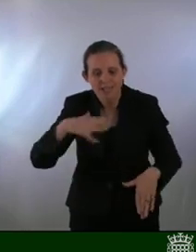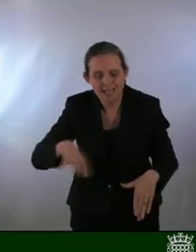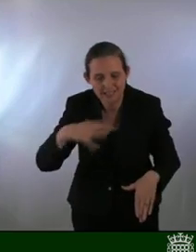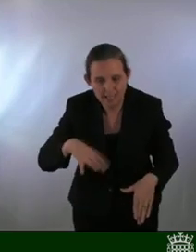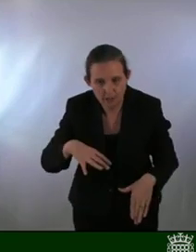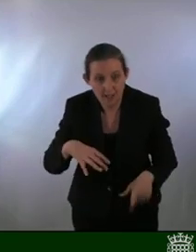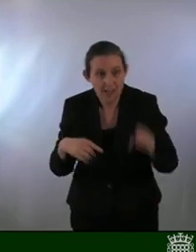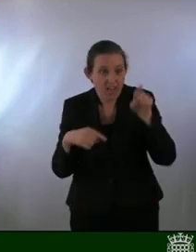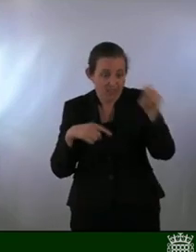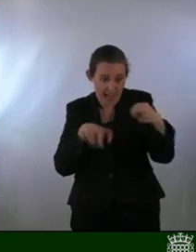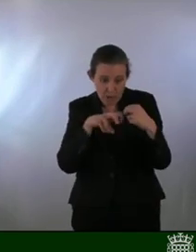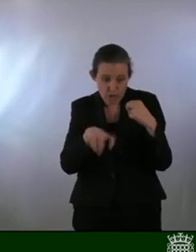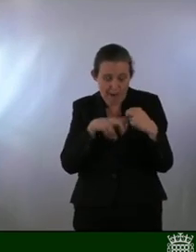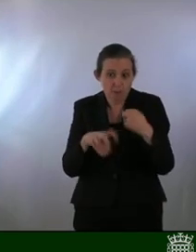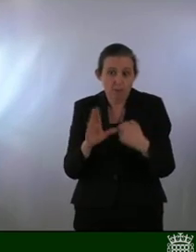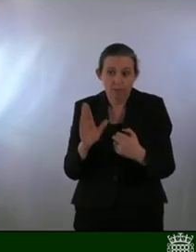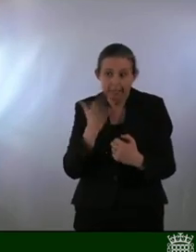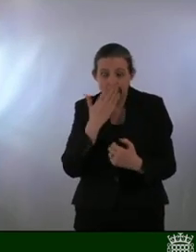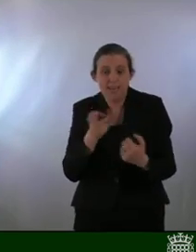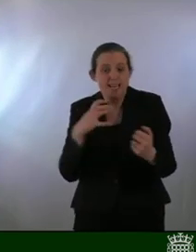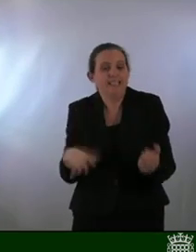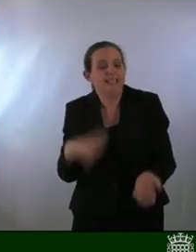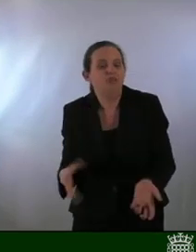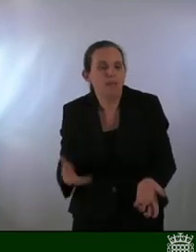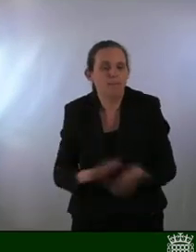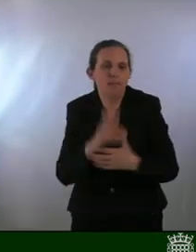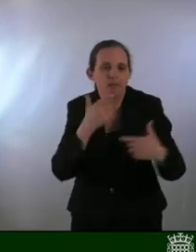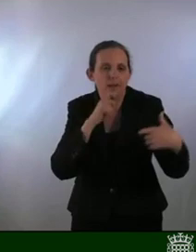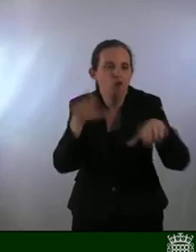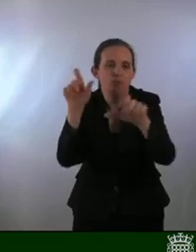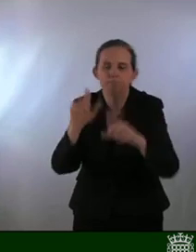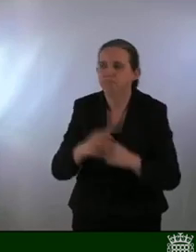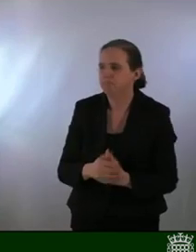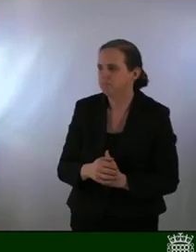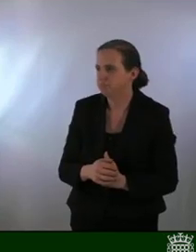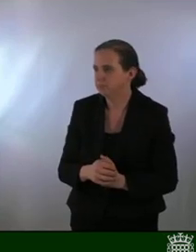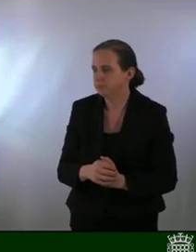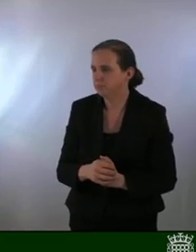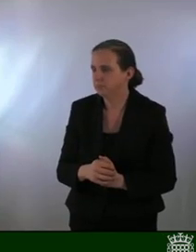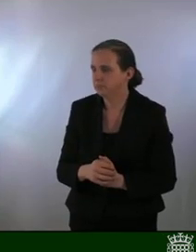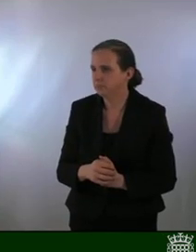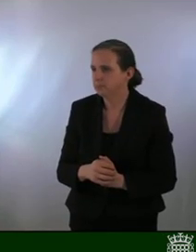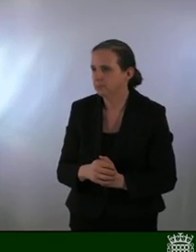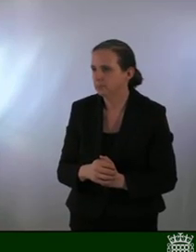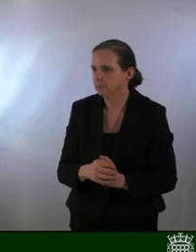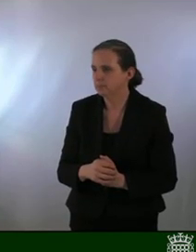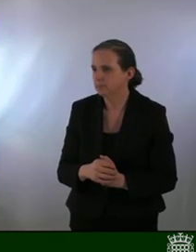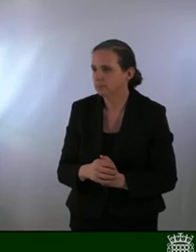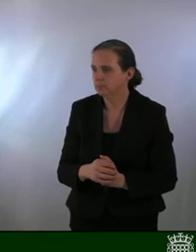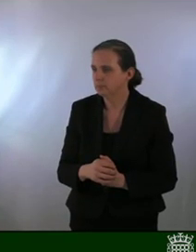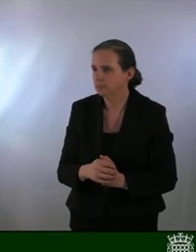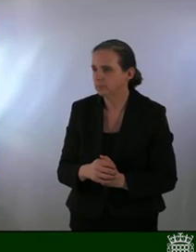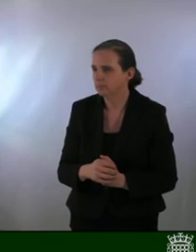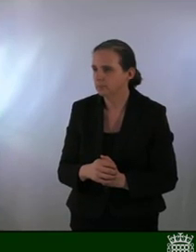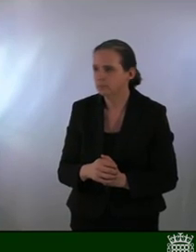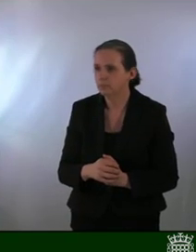Honourable Gentleman describes sounds very necessary to me. Alex Sobel. Thank you, Mr Speaker. Later, at the height of the crisis, the Secretary of State will be judged on the